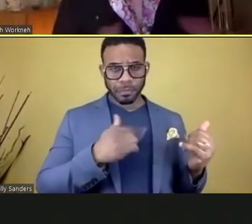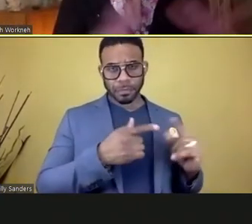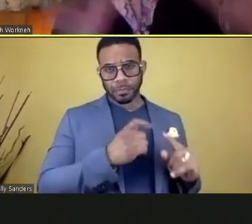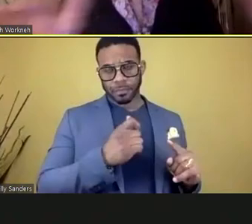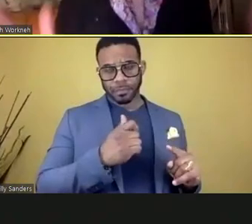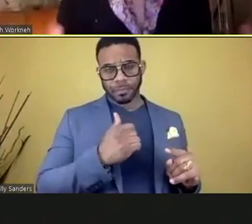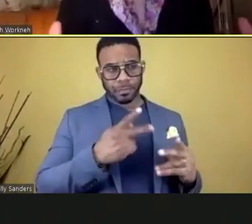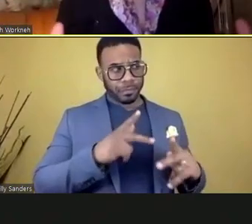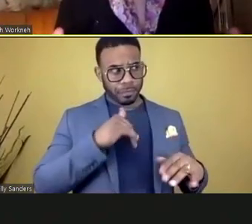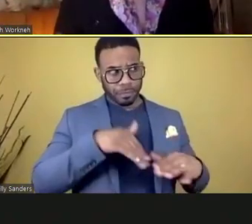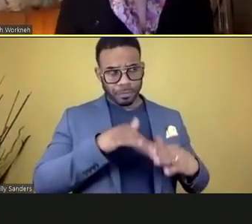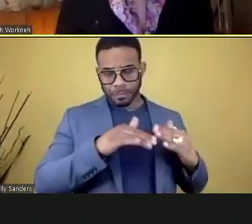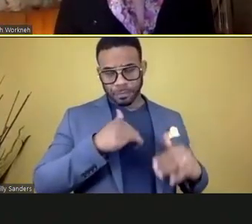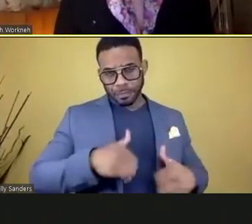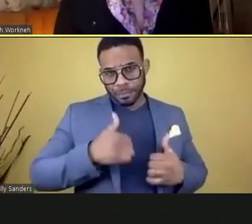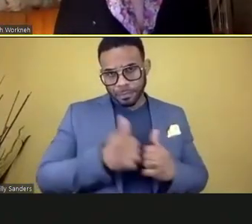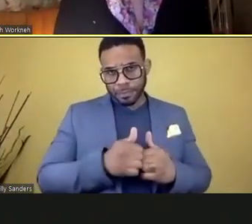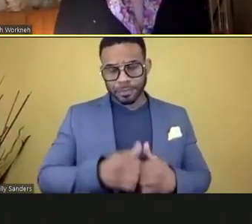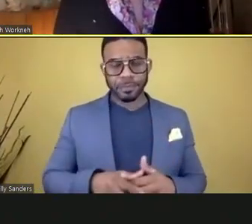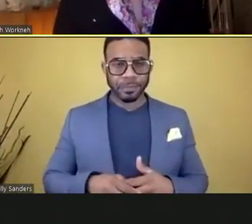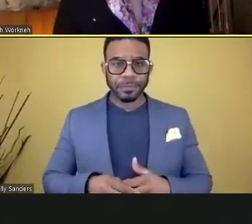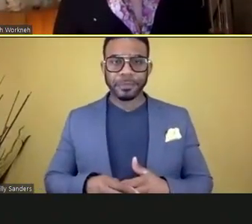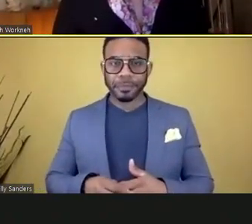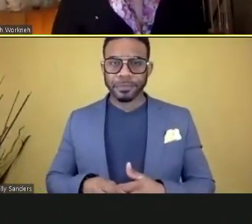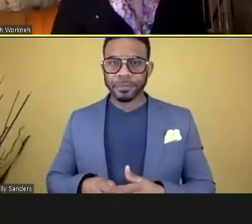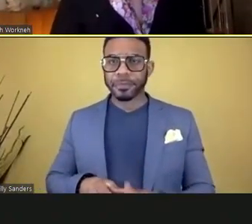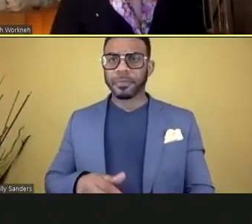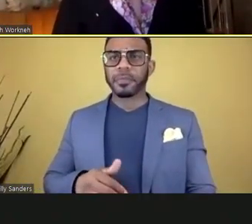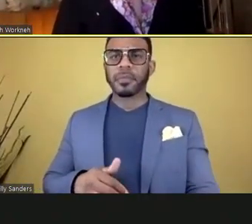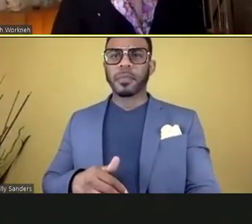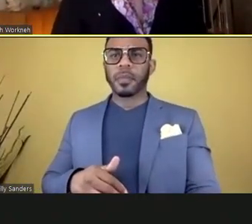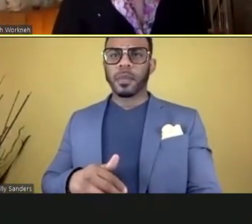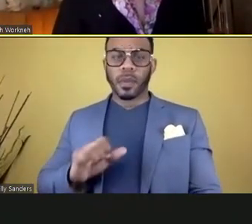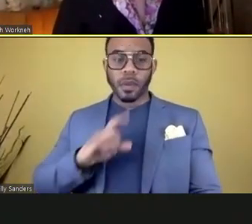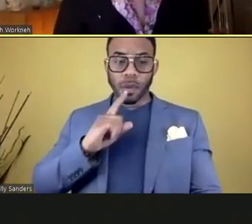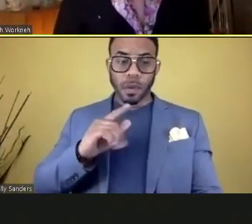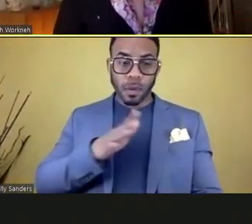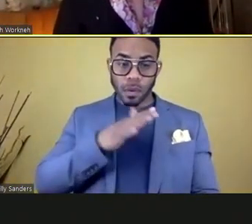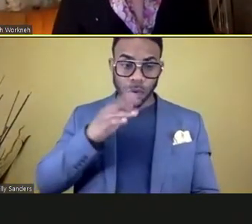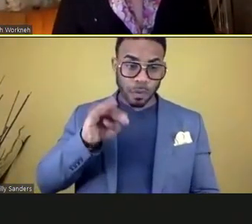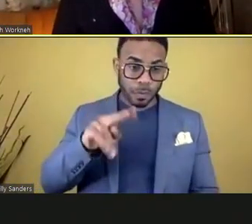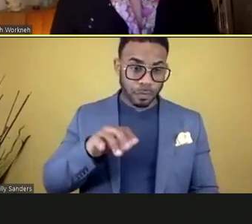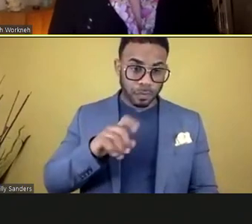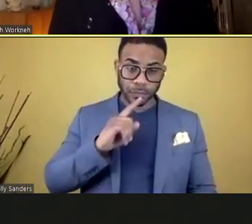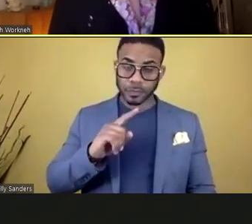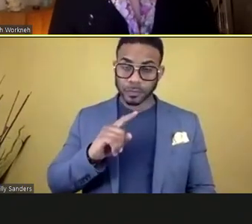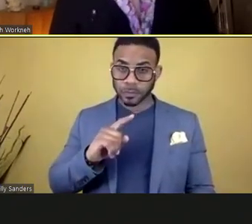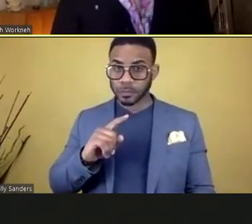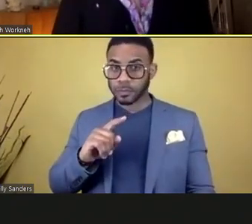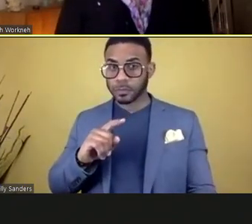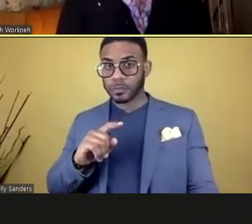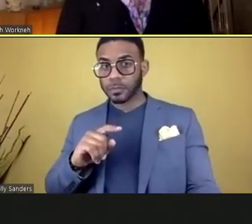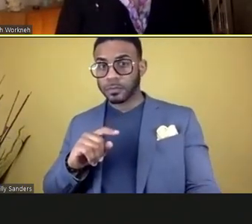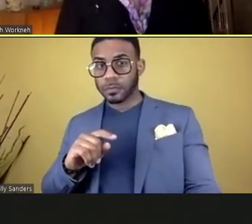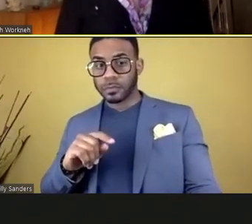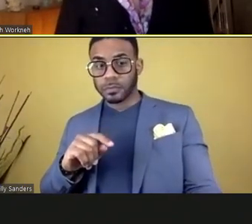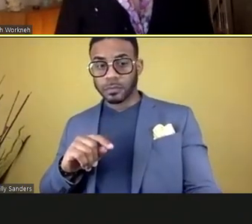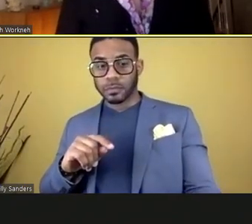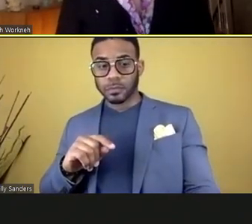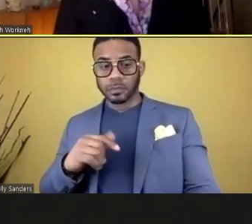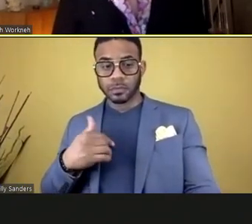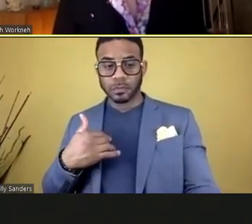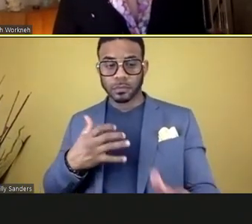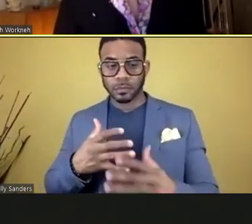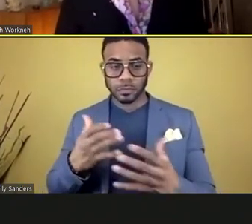of the people in town that we live with. You know, rural, where we are in rural Maine is, you know, has a lot